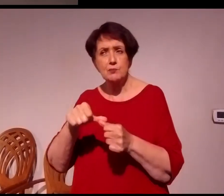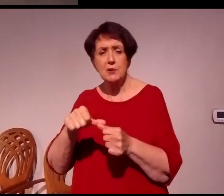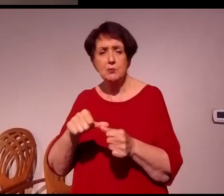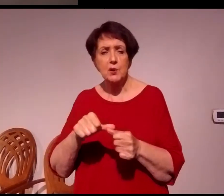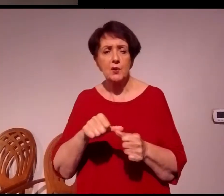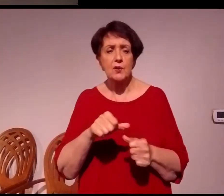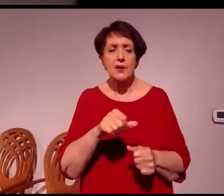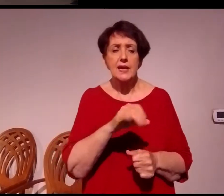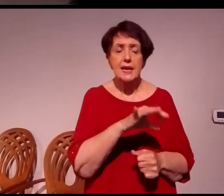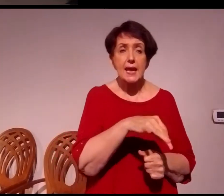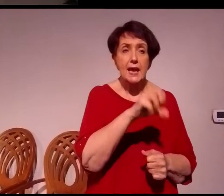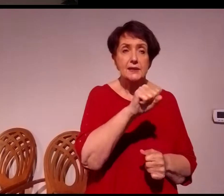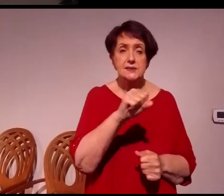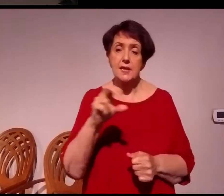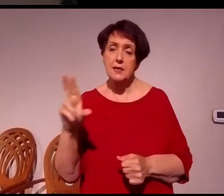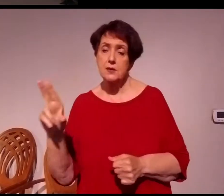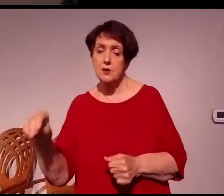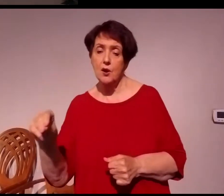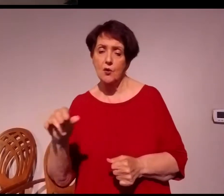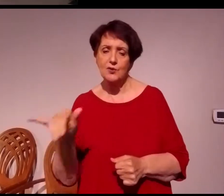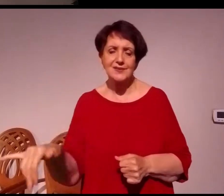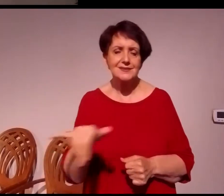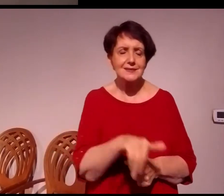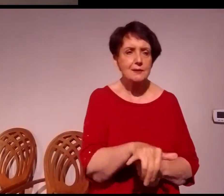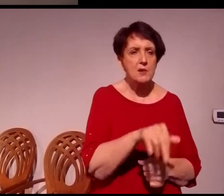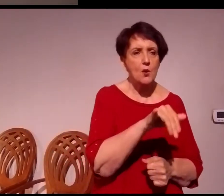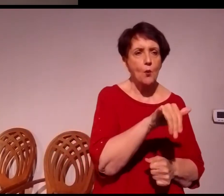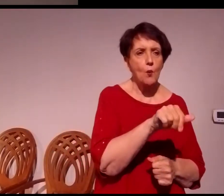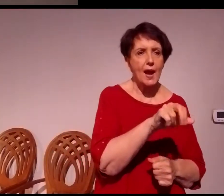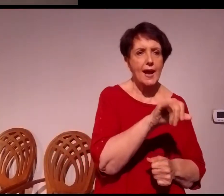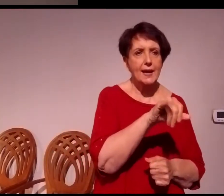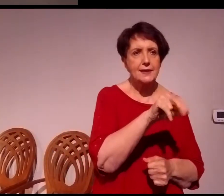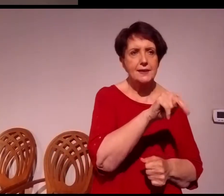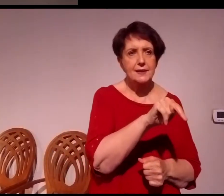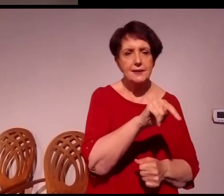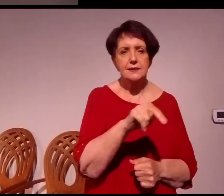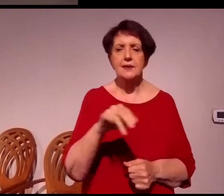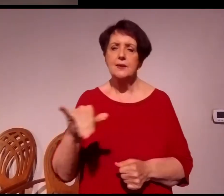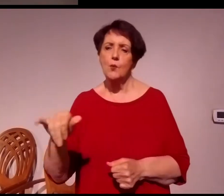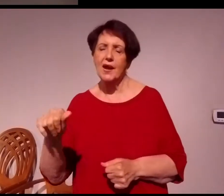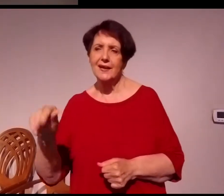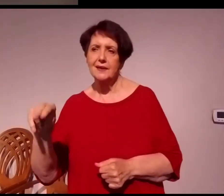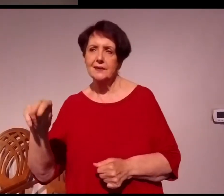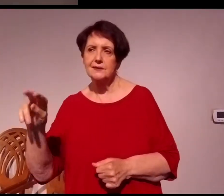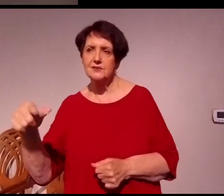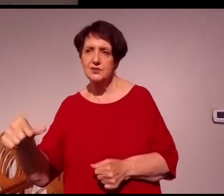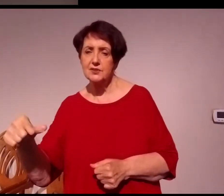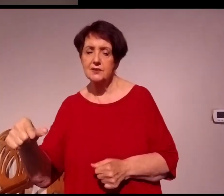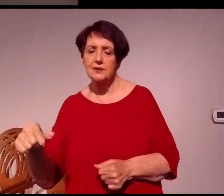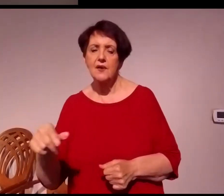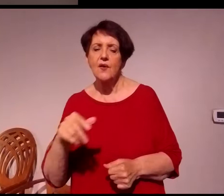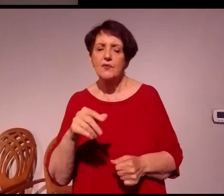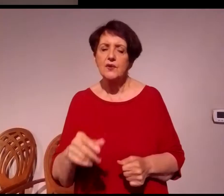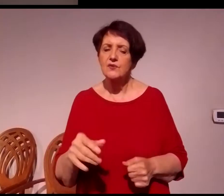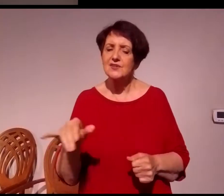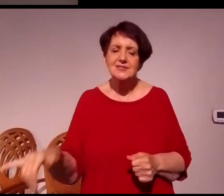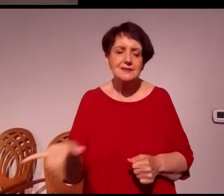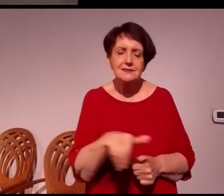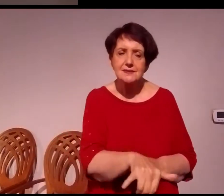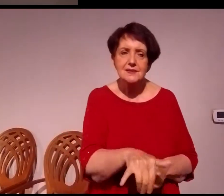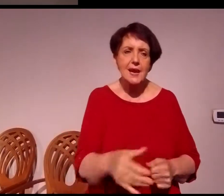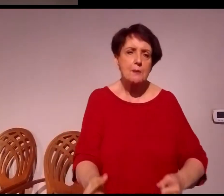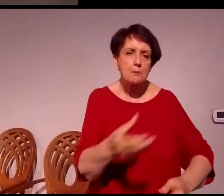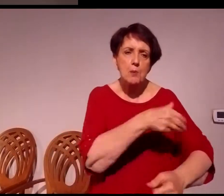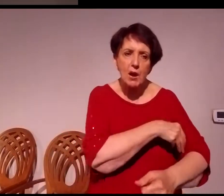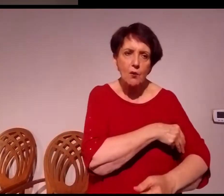yang of life. And our yes is only as powerful as our no, because otherwise we're just saying